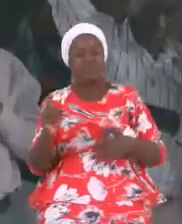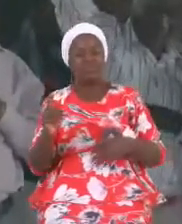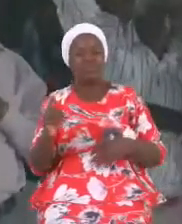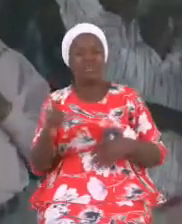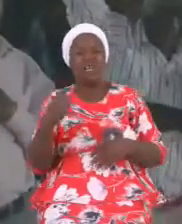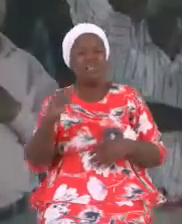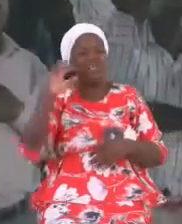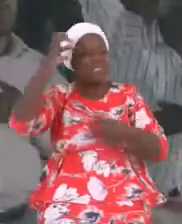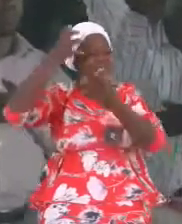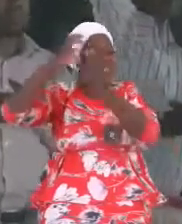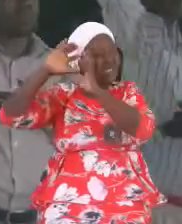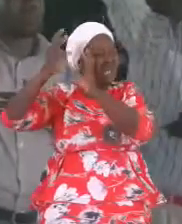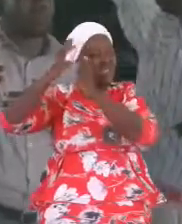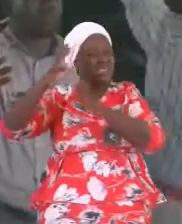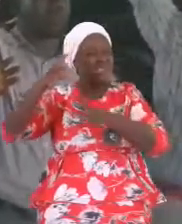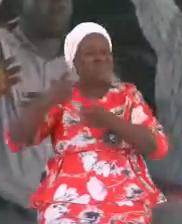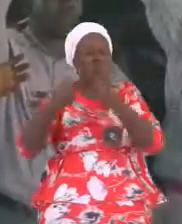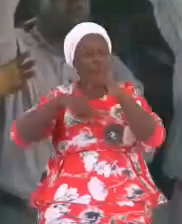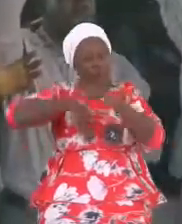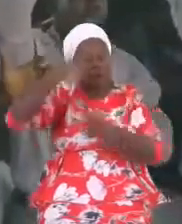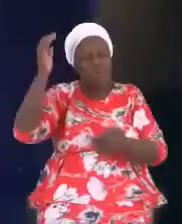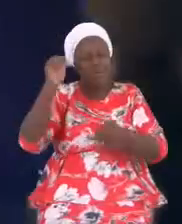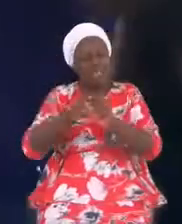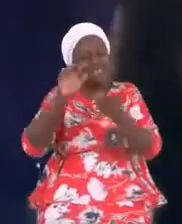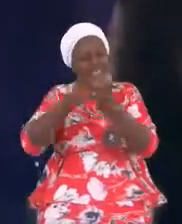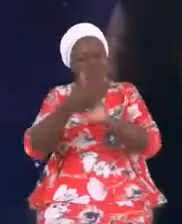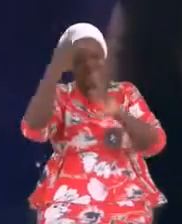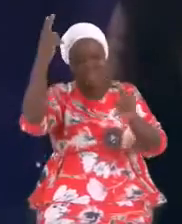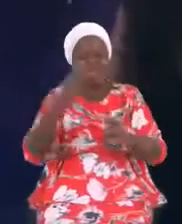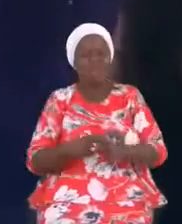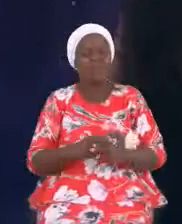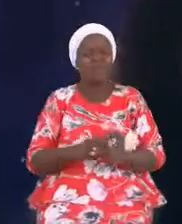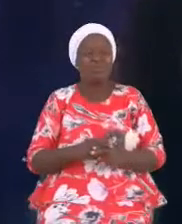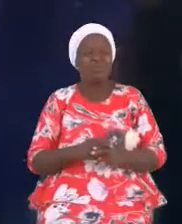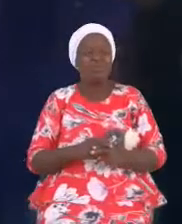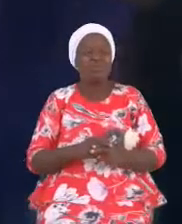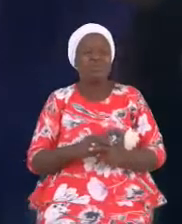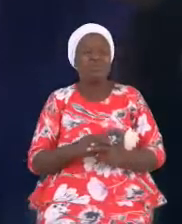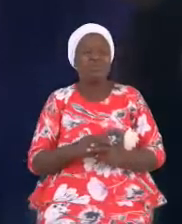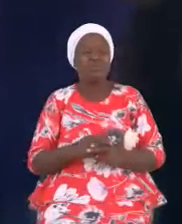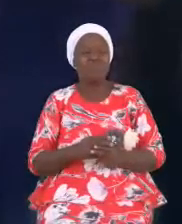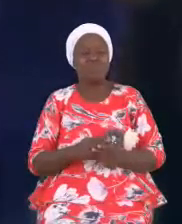Insanity, come out in Jesus' name.